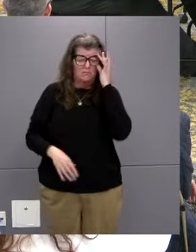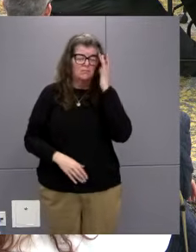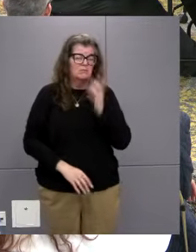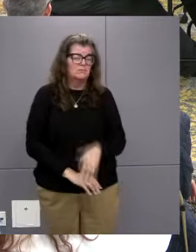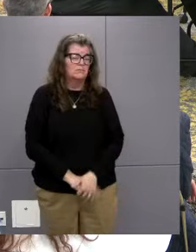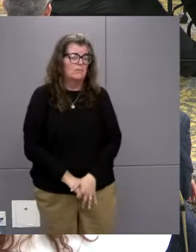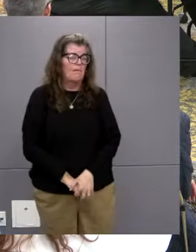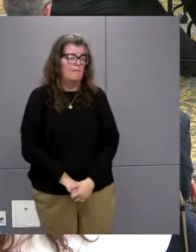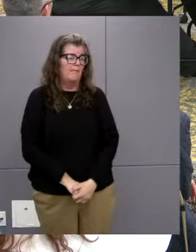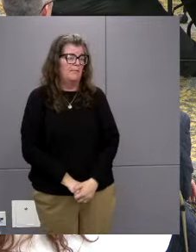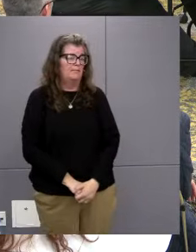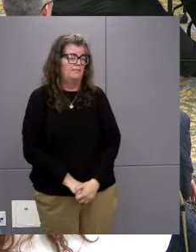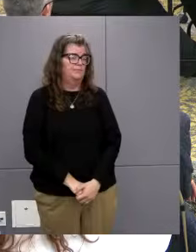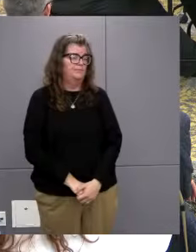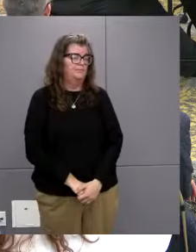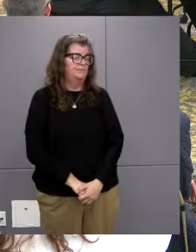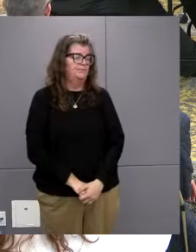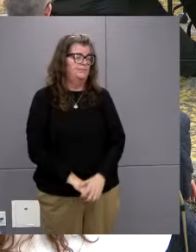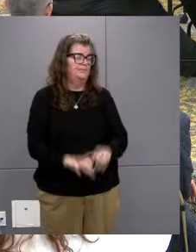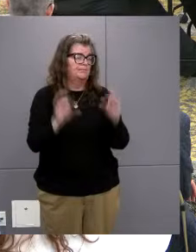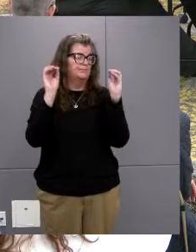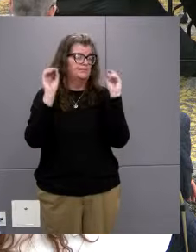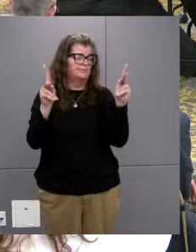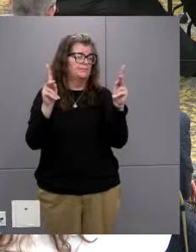you. Okay,